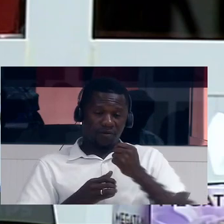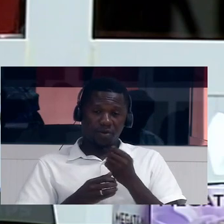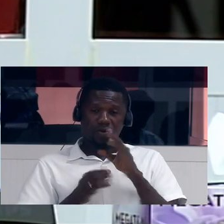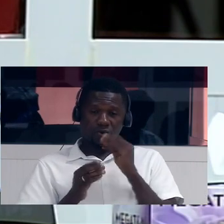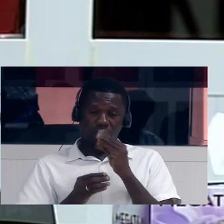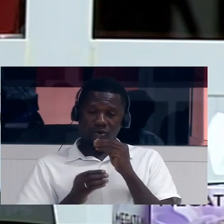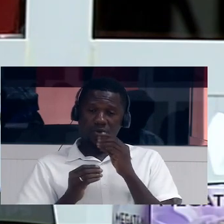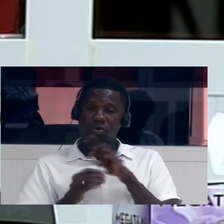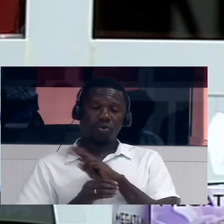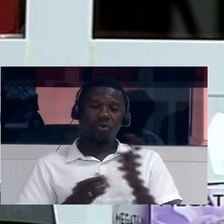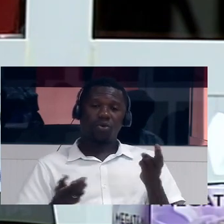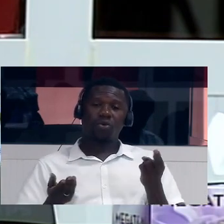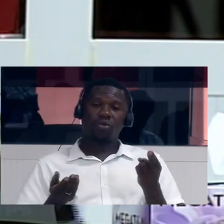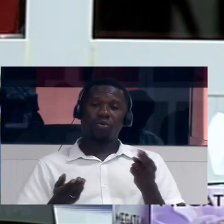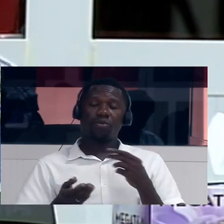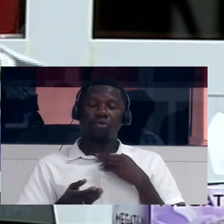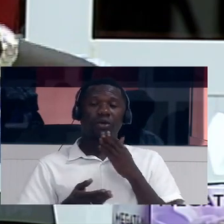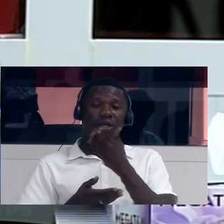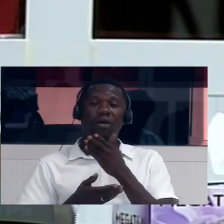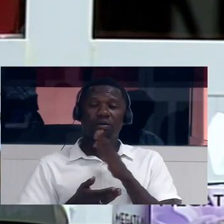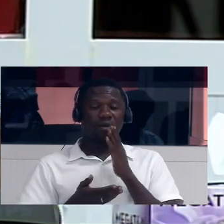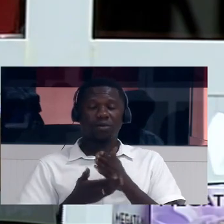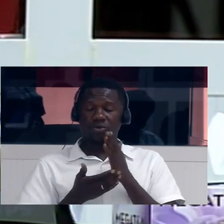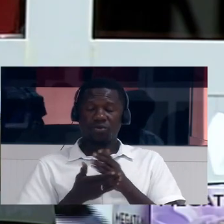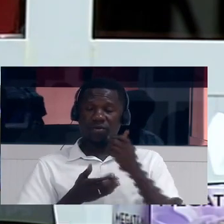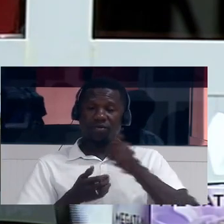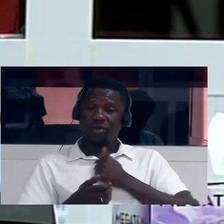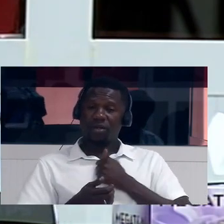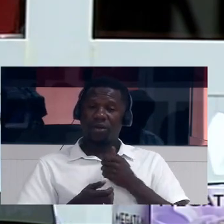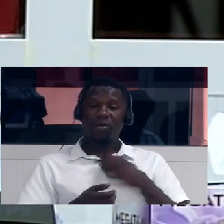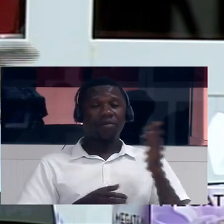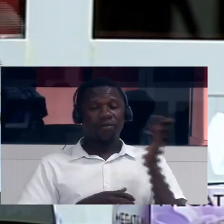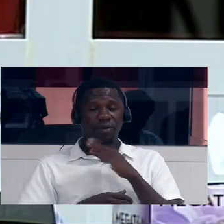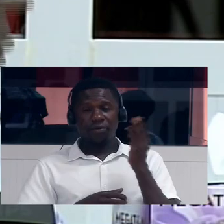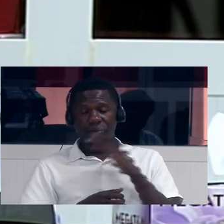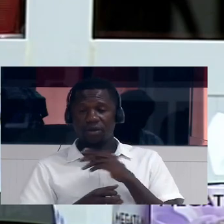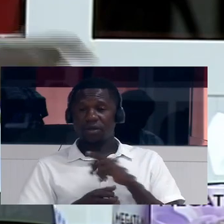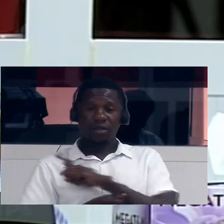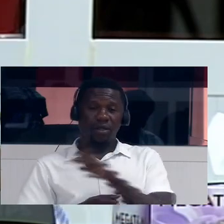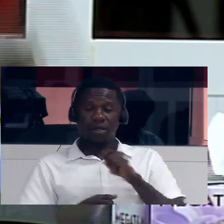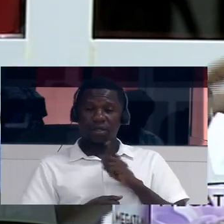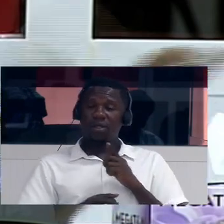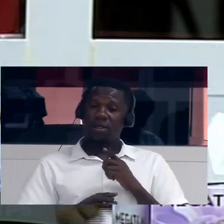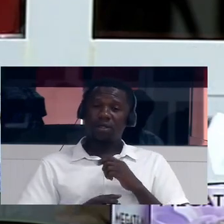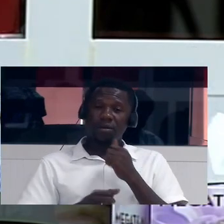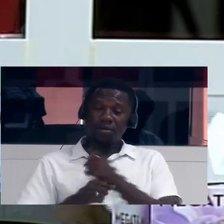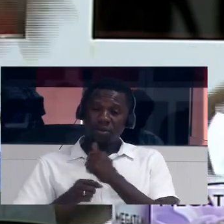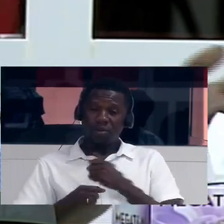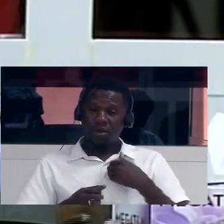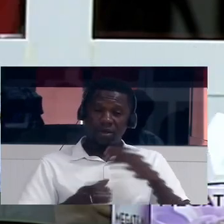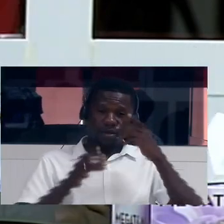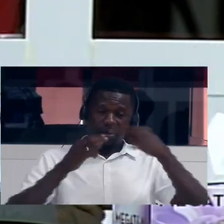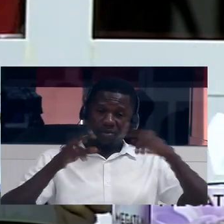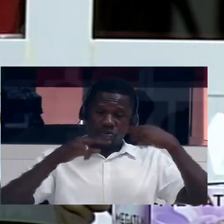No. But there was absolute fear. There was absolute lies. And they planted people in the mosques, in